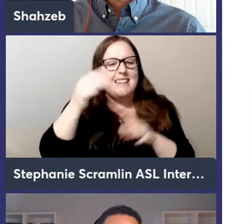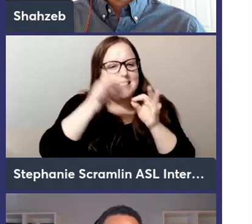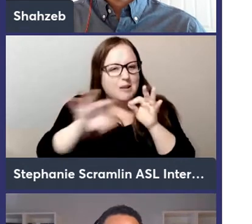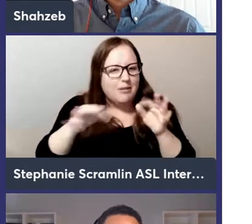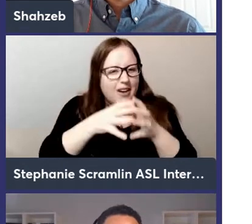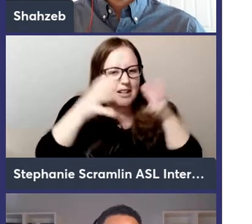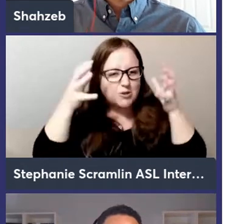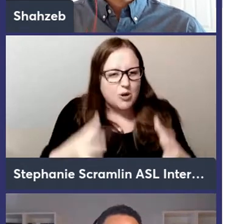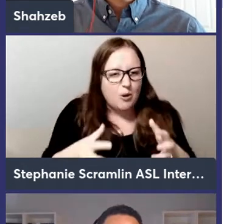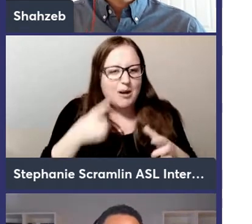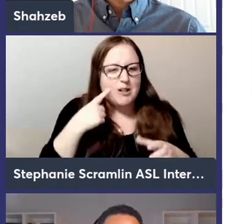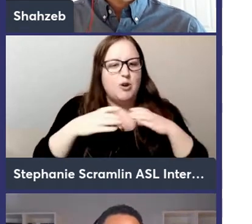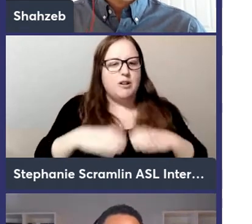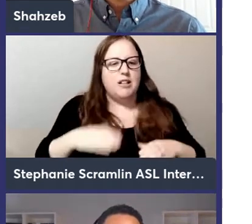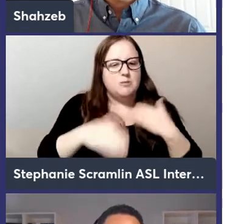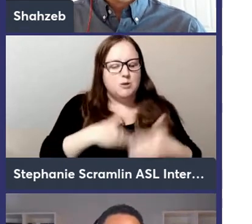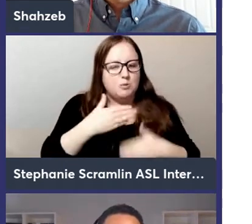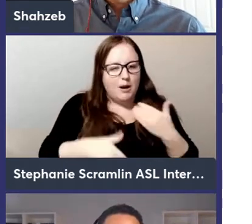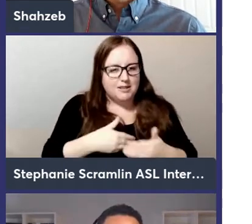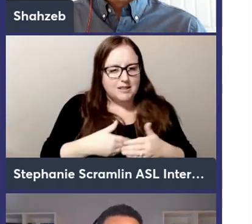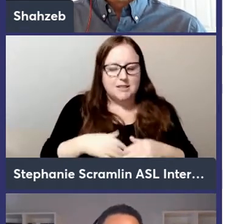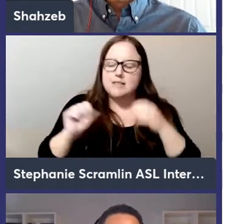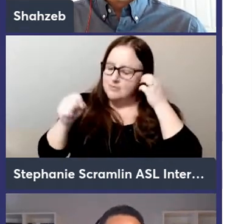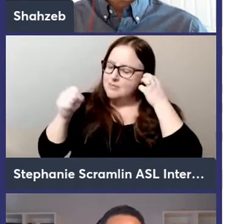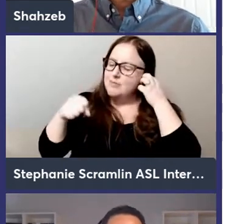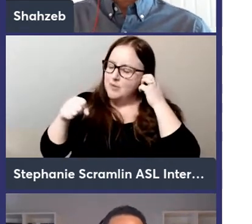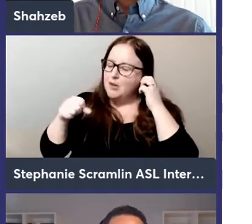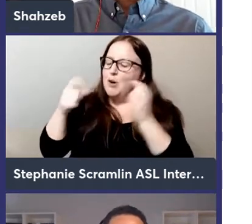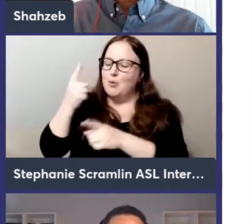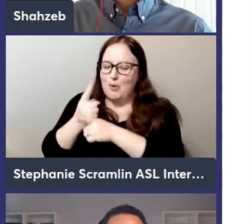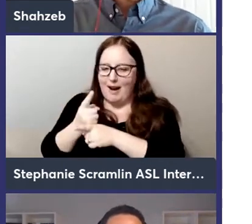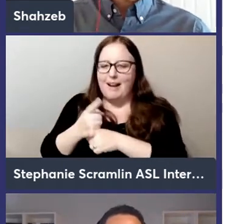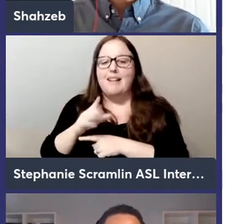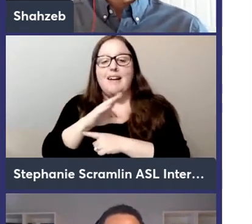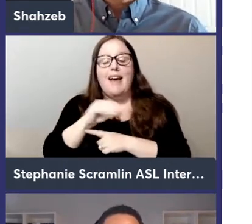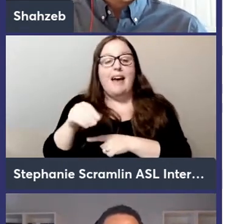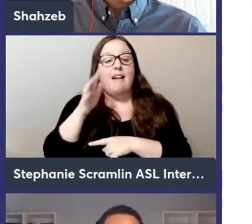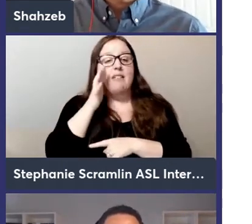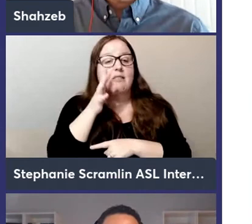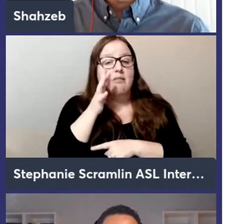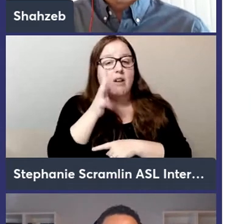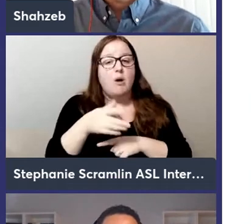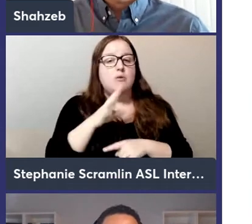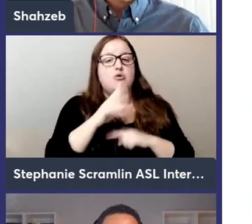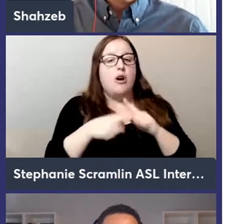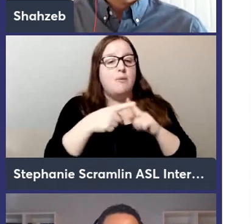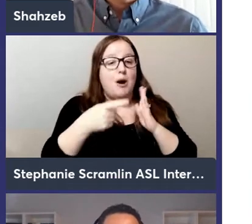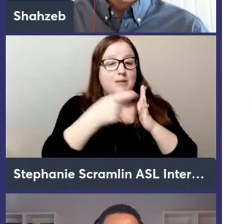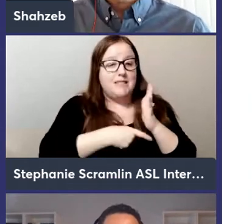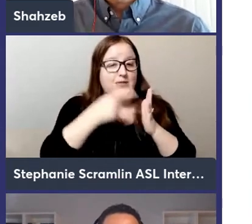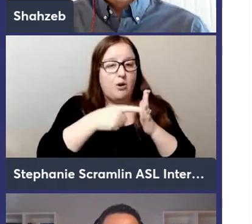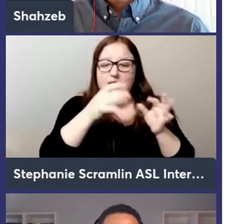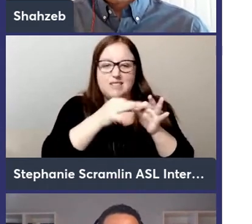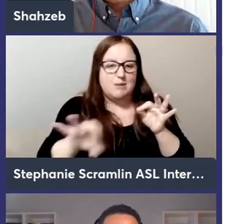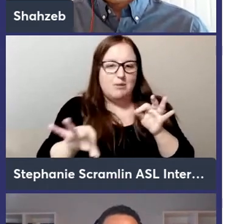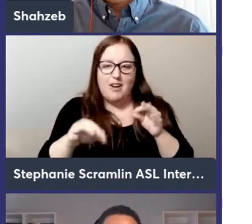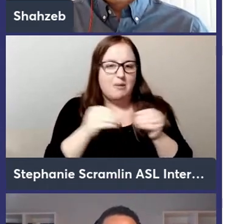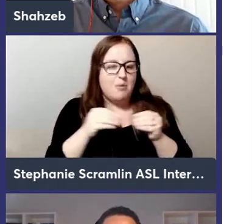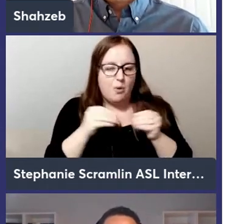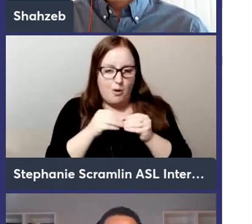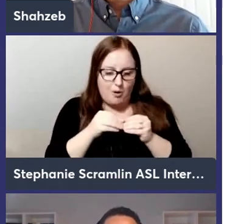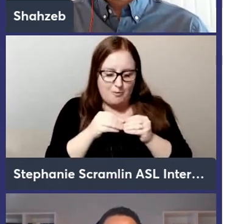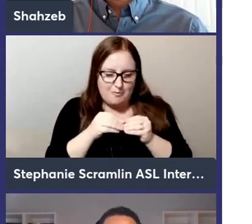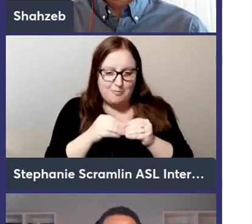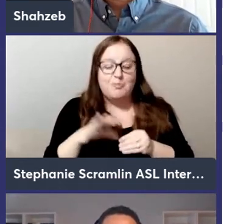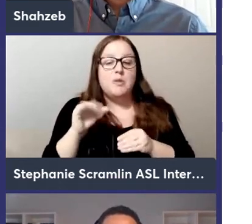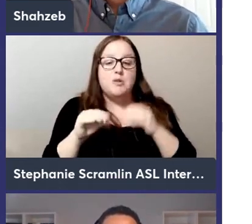many customers' processes. Exactly. And, I'll just go with default. That's even simplifying it further.